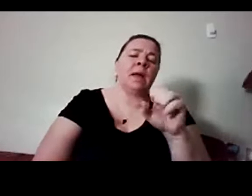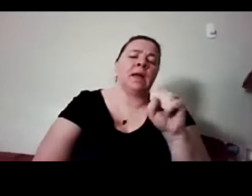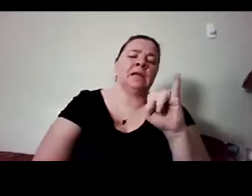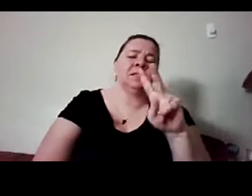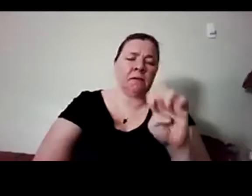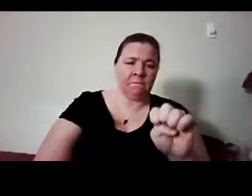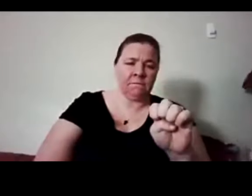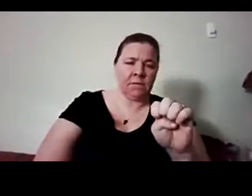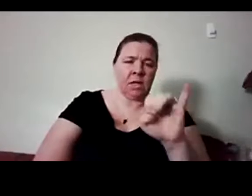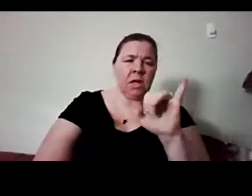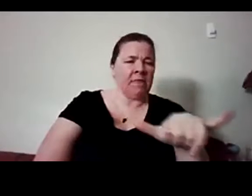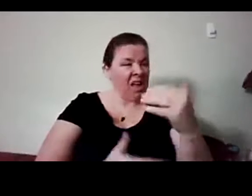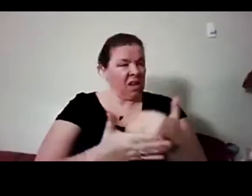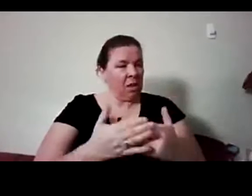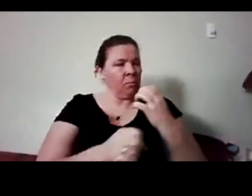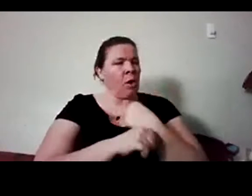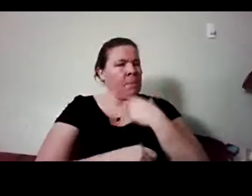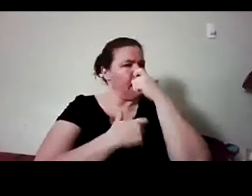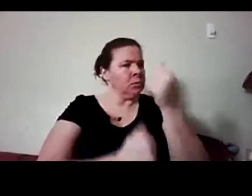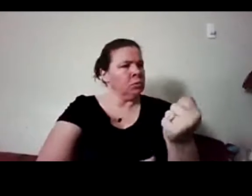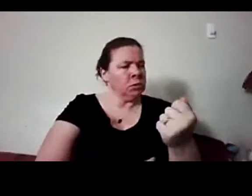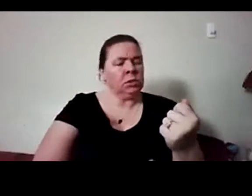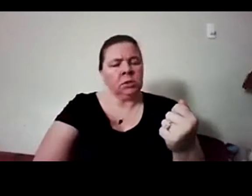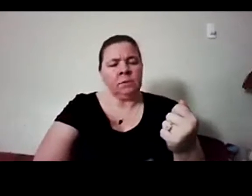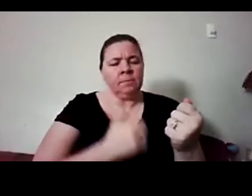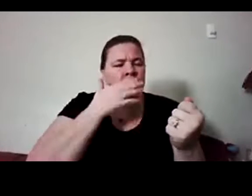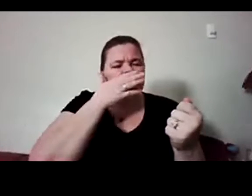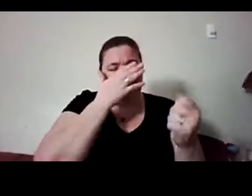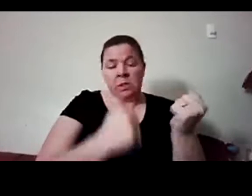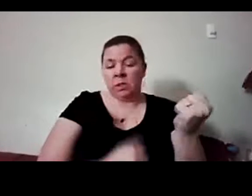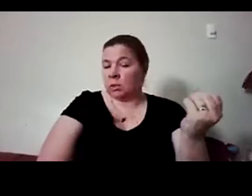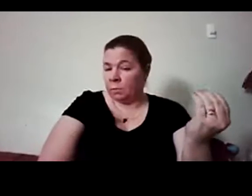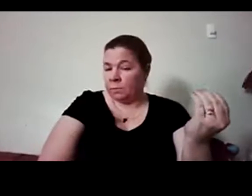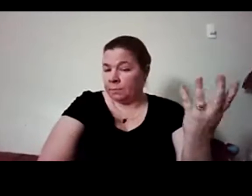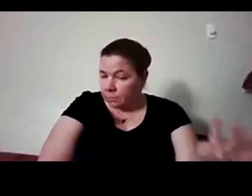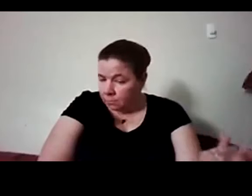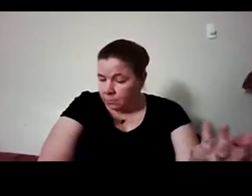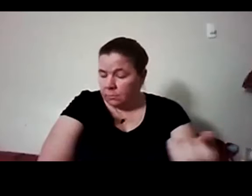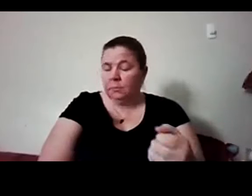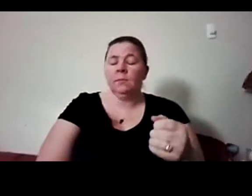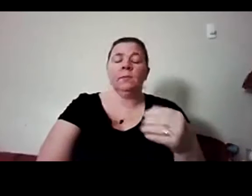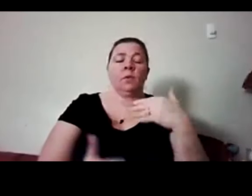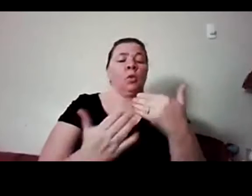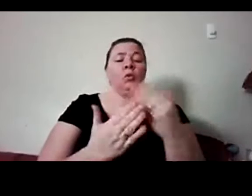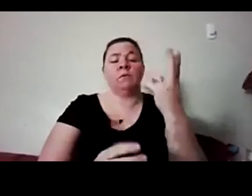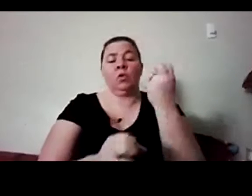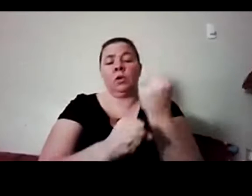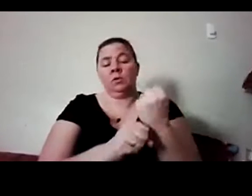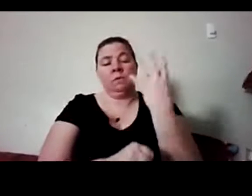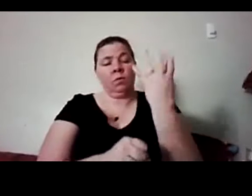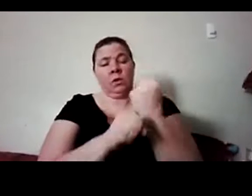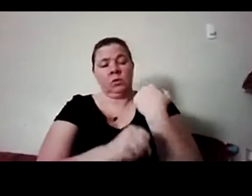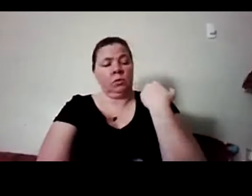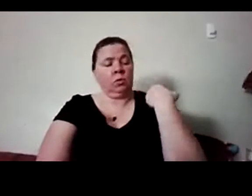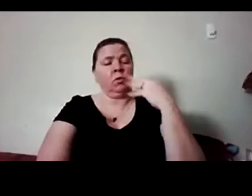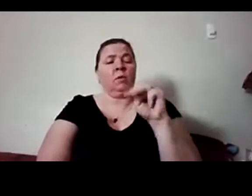income that got my interest. And so just close to 4 years ago, March